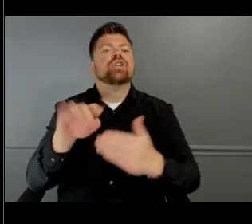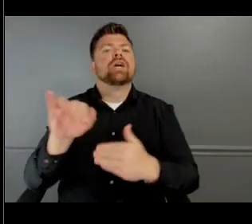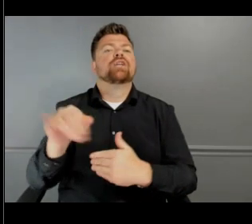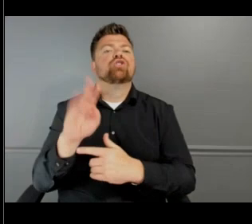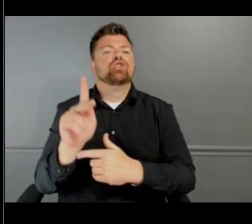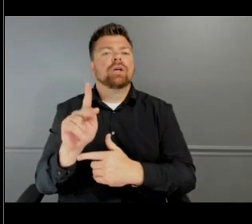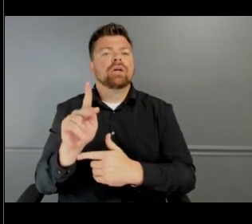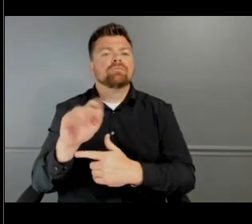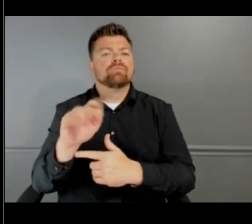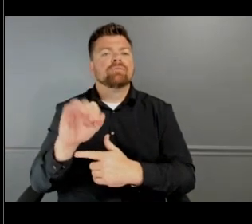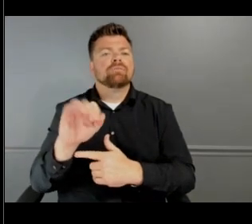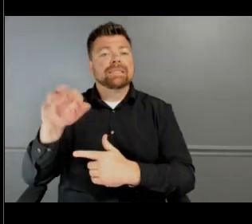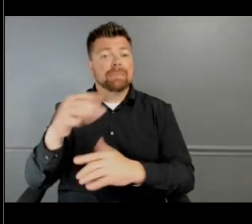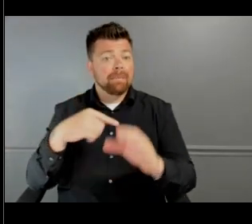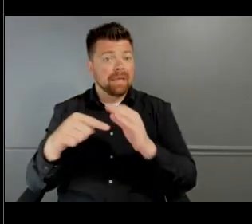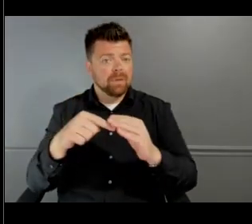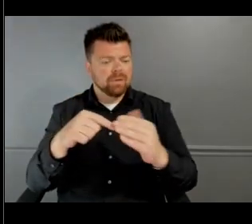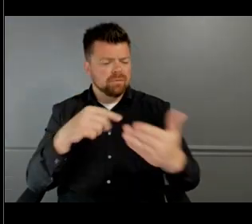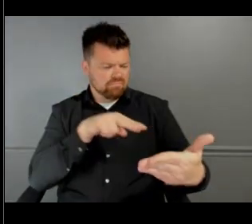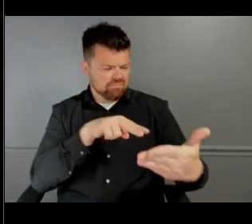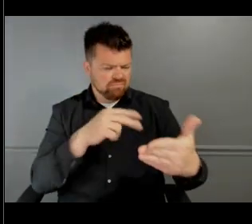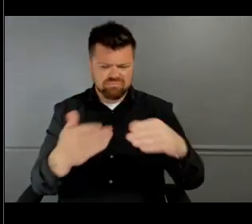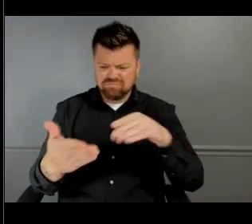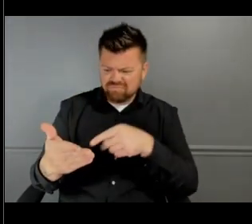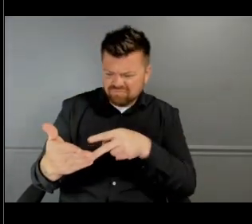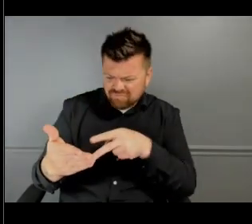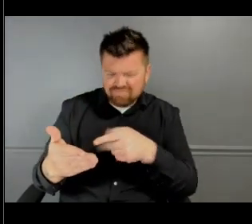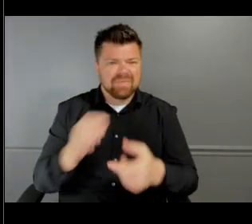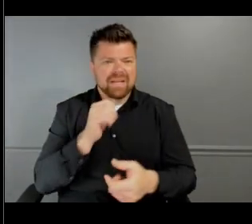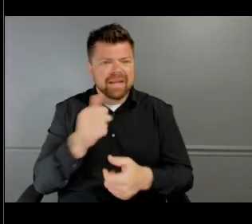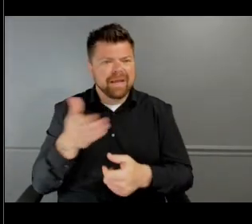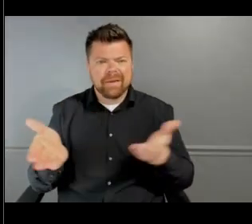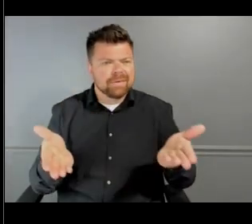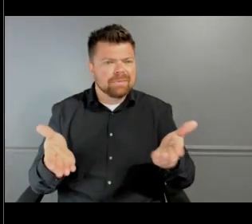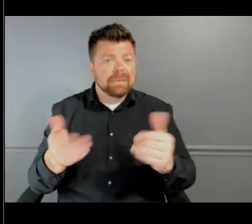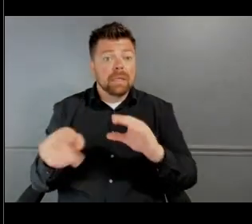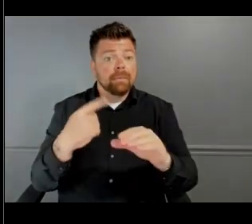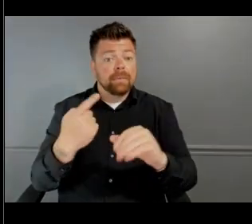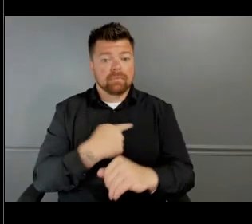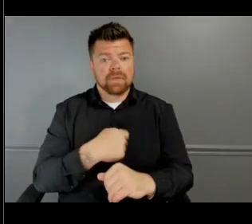email, and if it's not there, please email us at